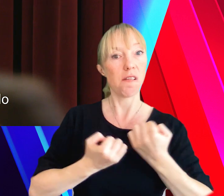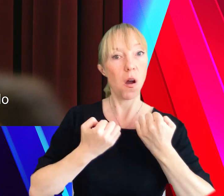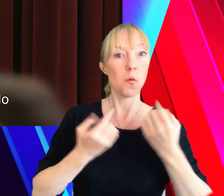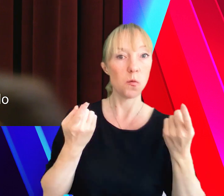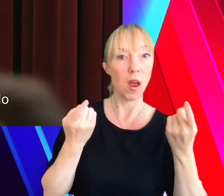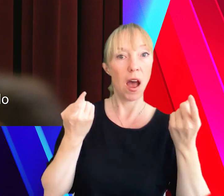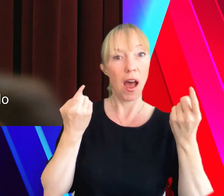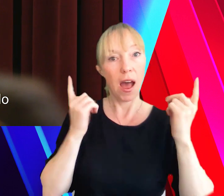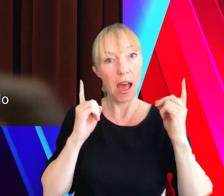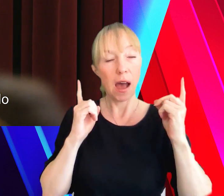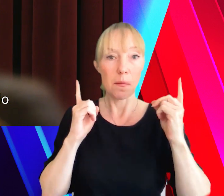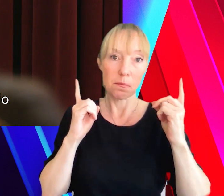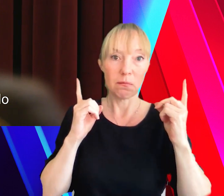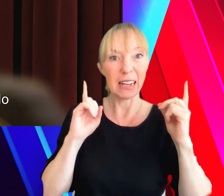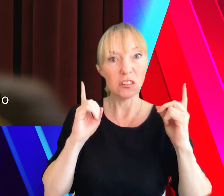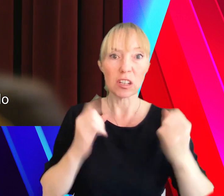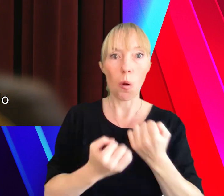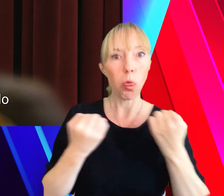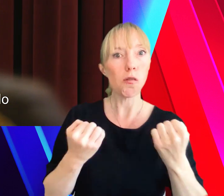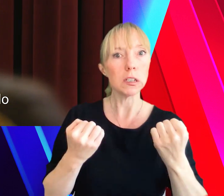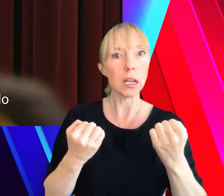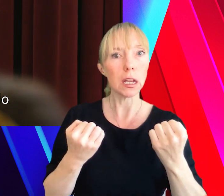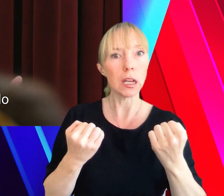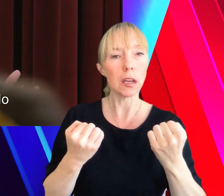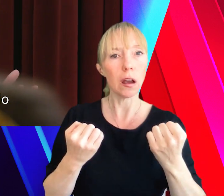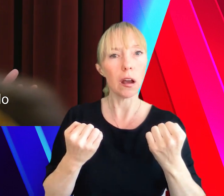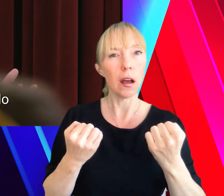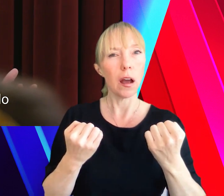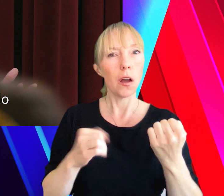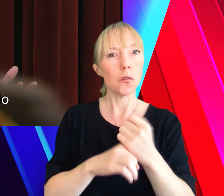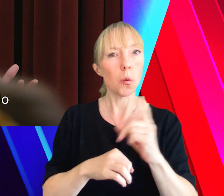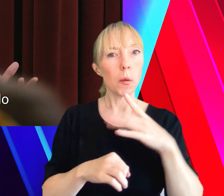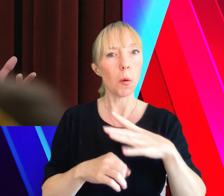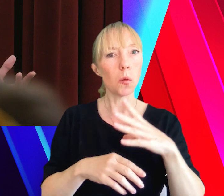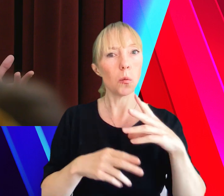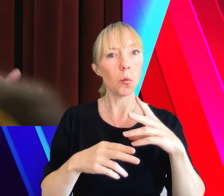own like agency and authority and do what we want with the content, then